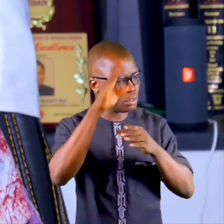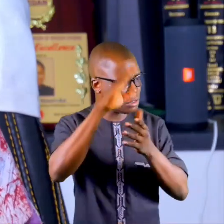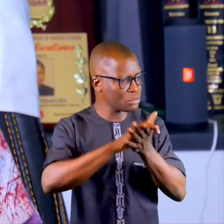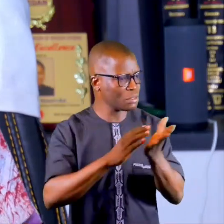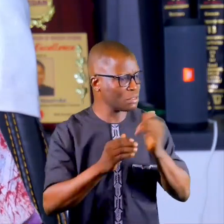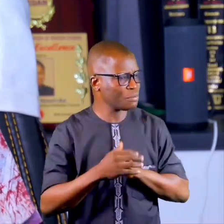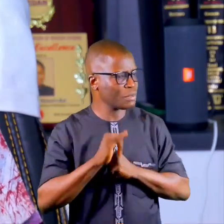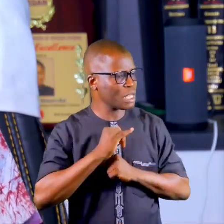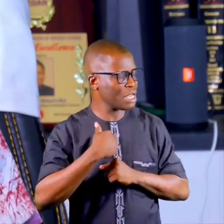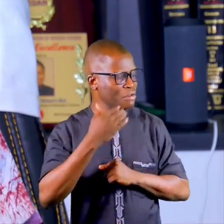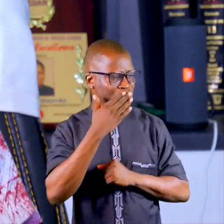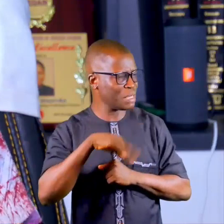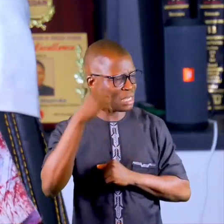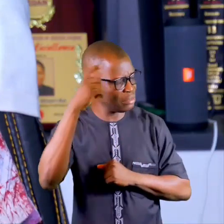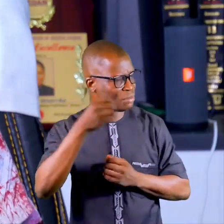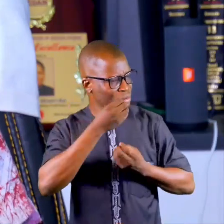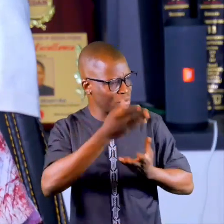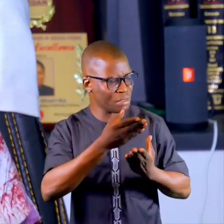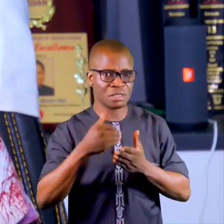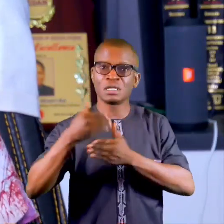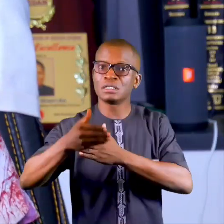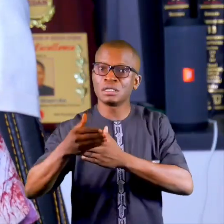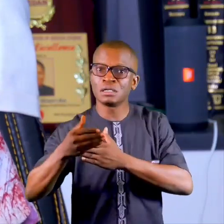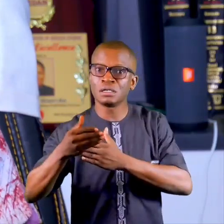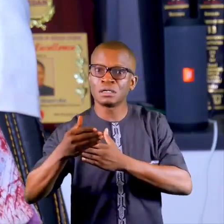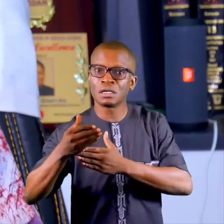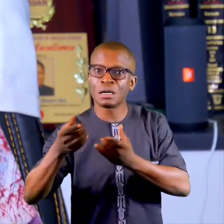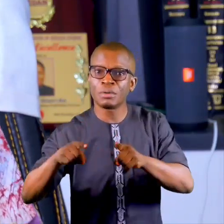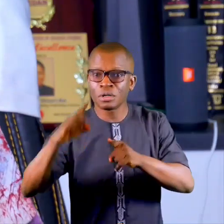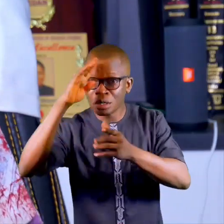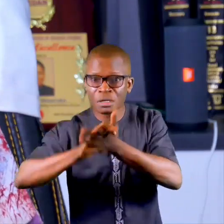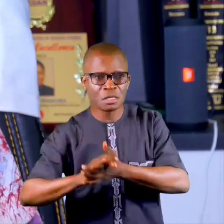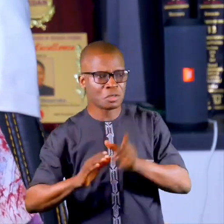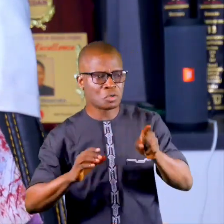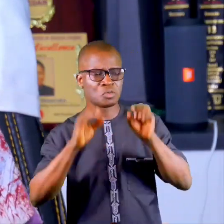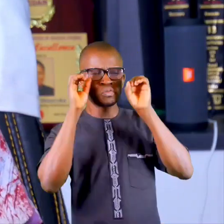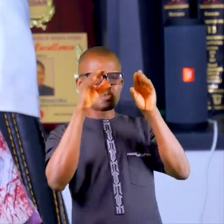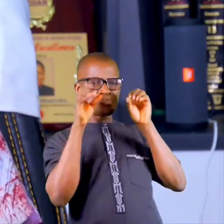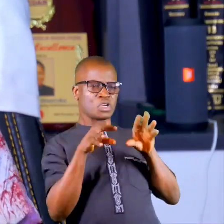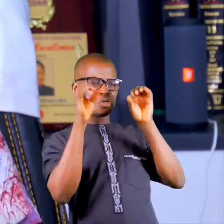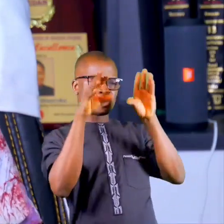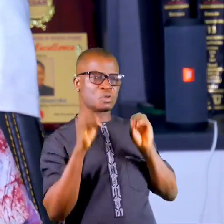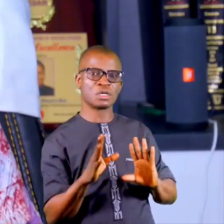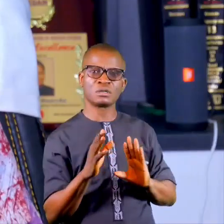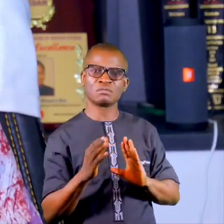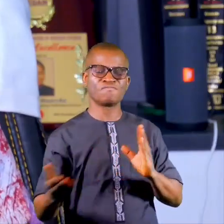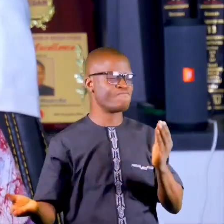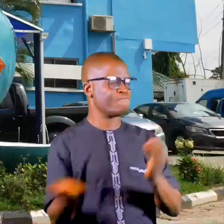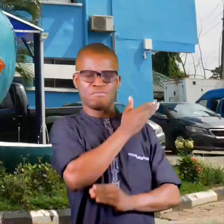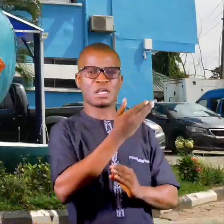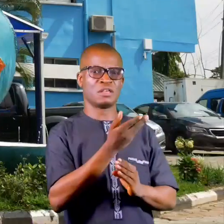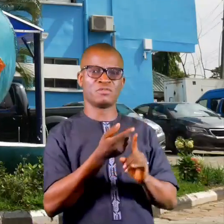husband, and the next thing, the husband branded her a witch and chased her out of the house after beating